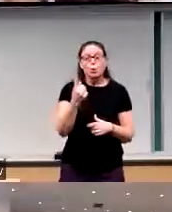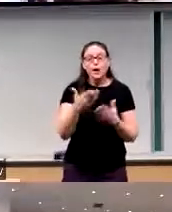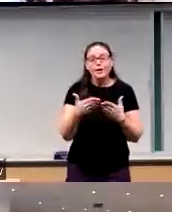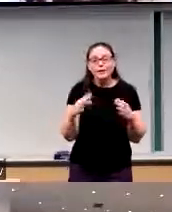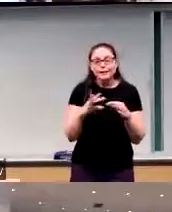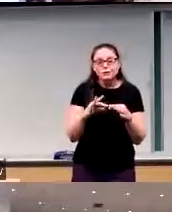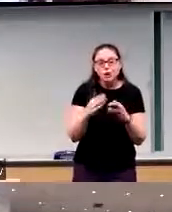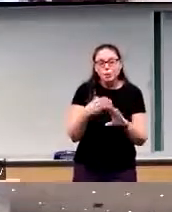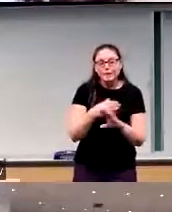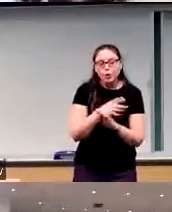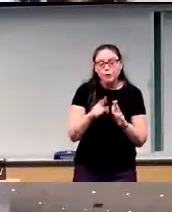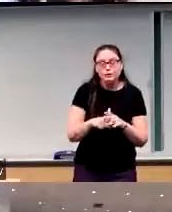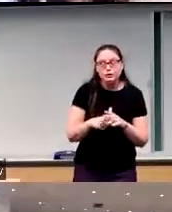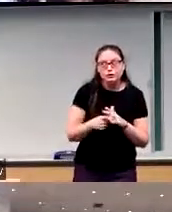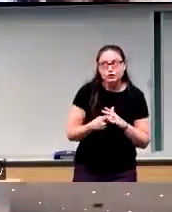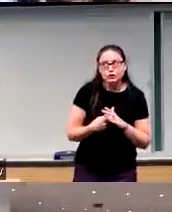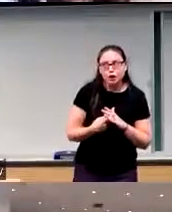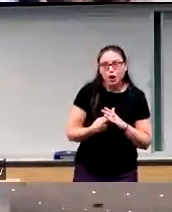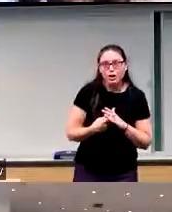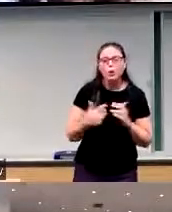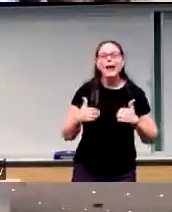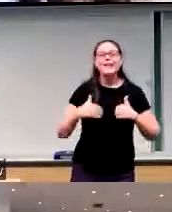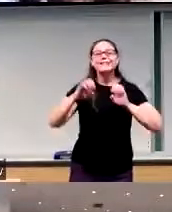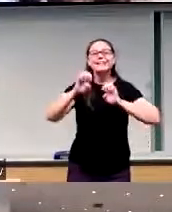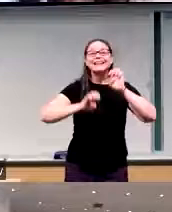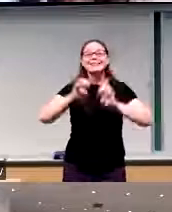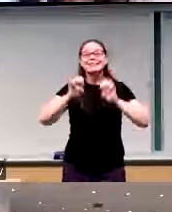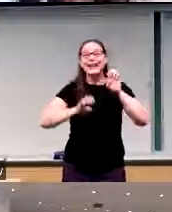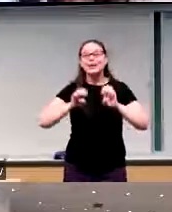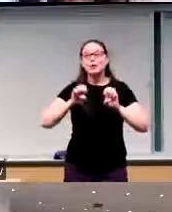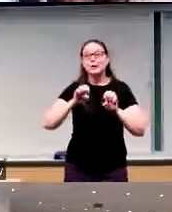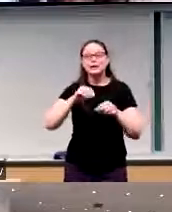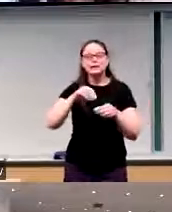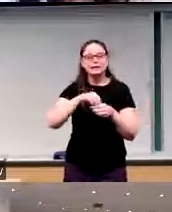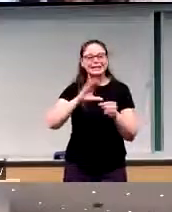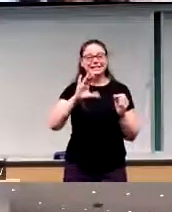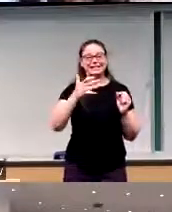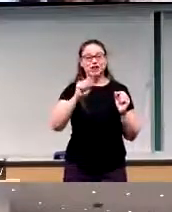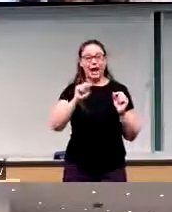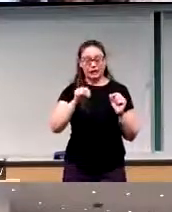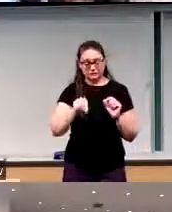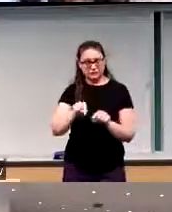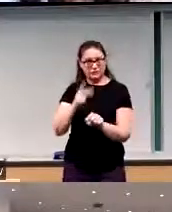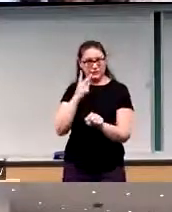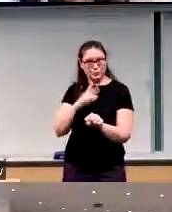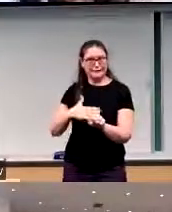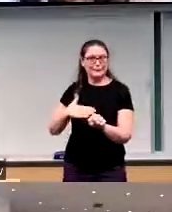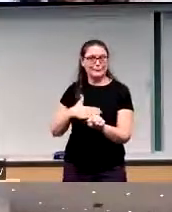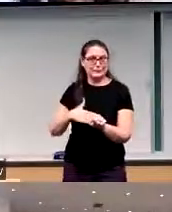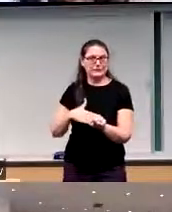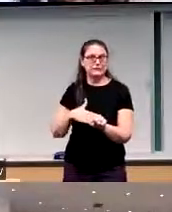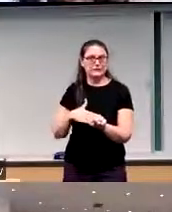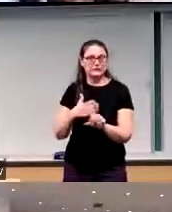get started, there's an evaluation link in the chat, so please don't forget to fill out